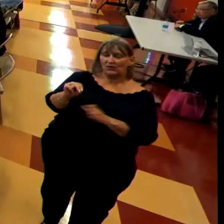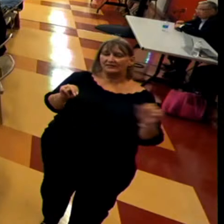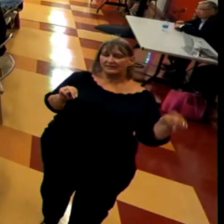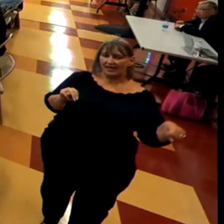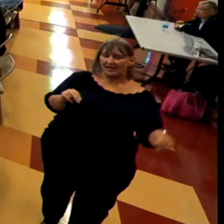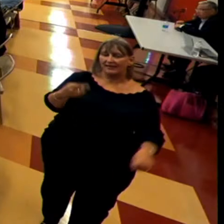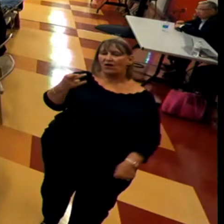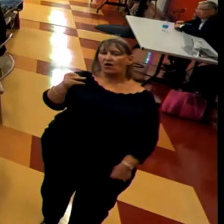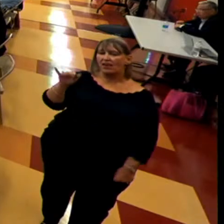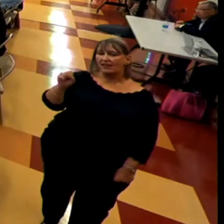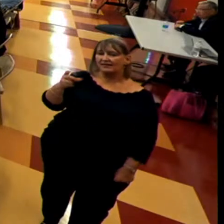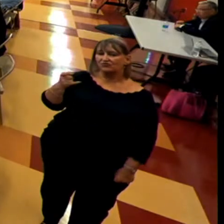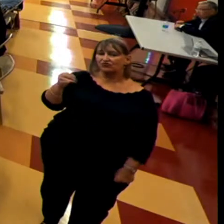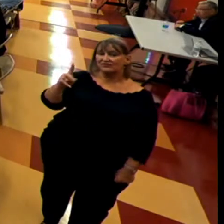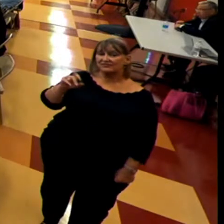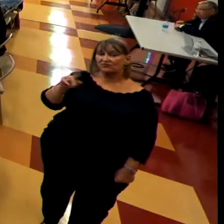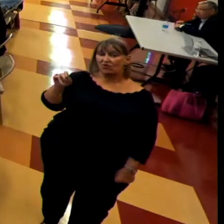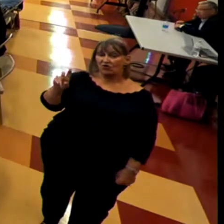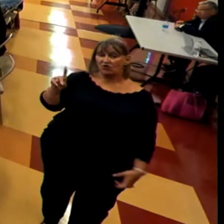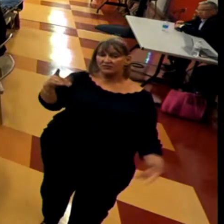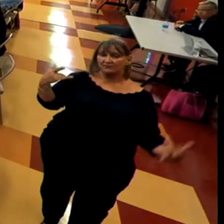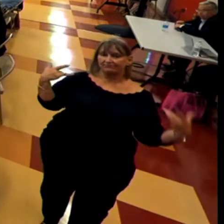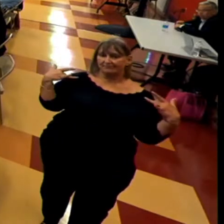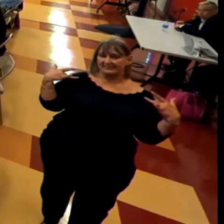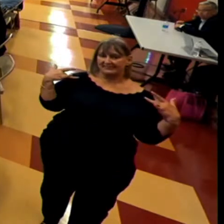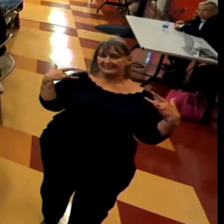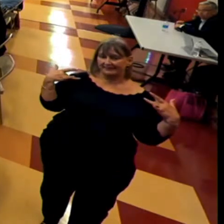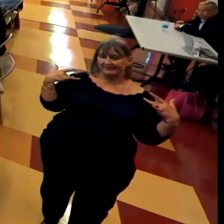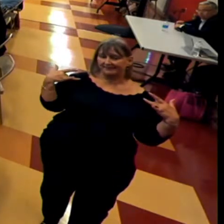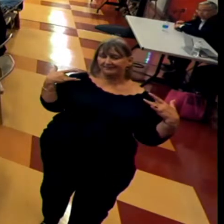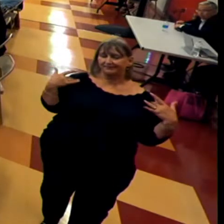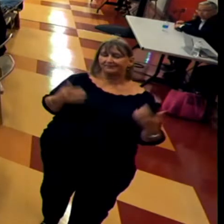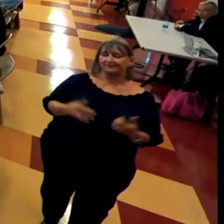Grizzard. Abstain.